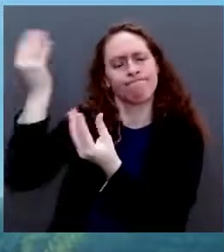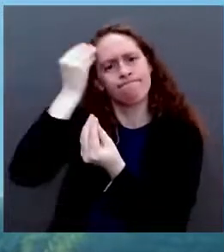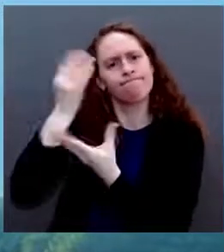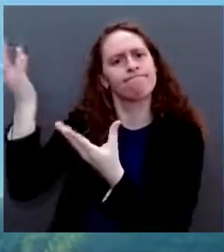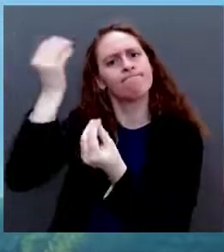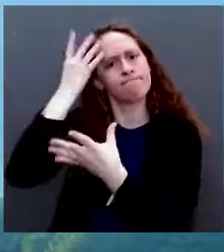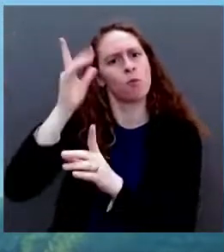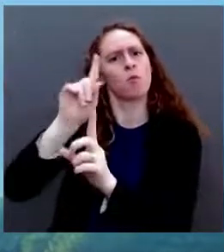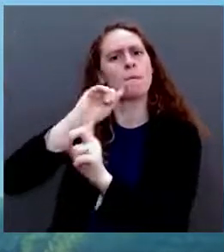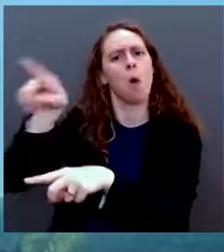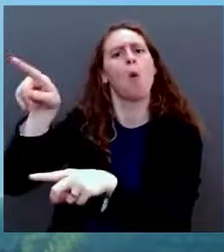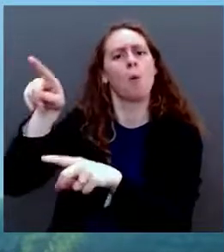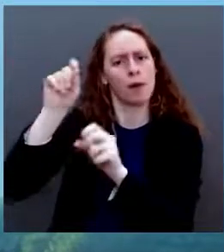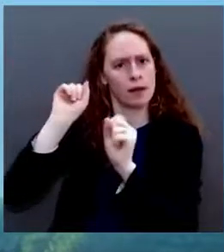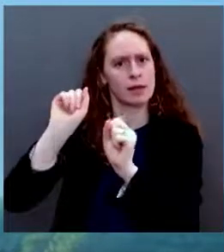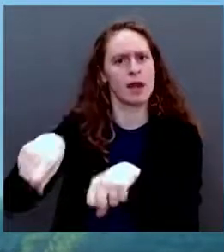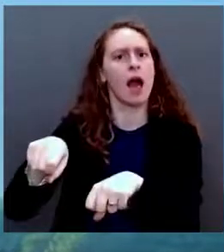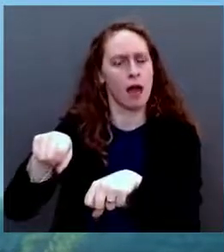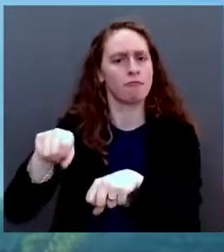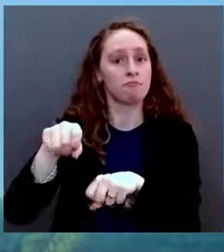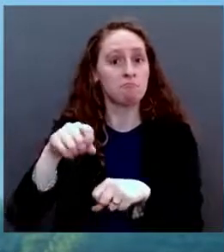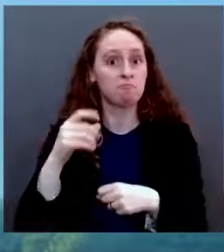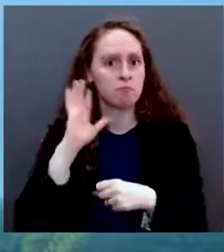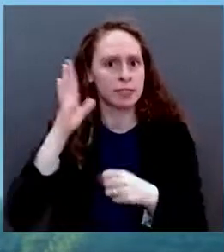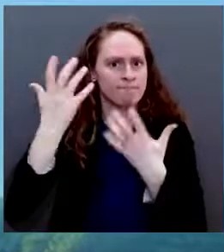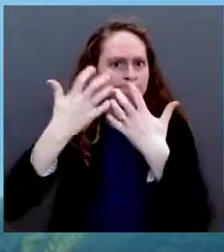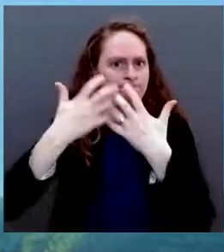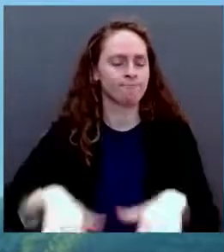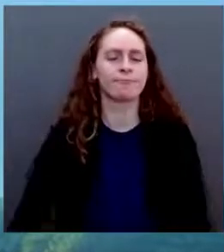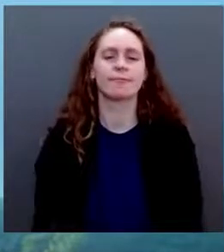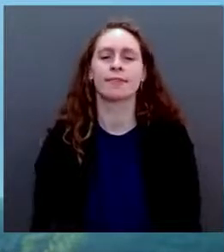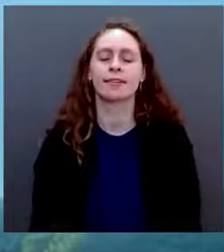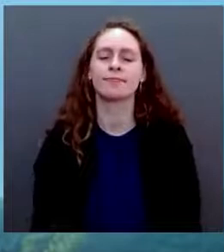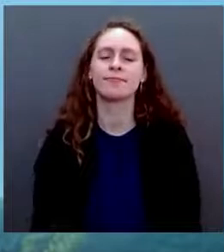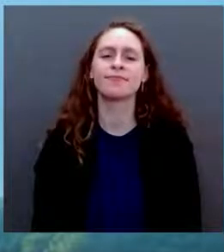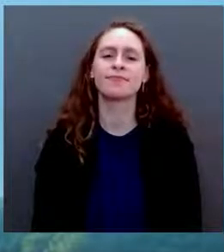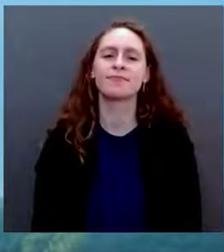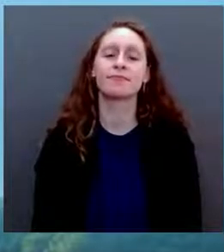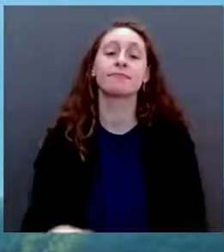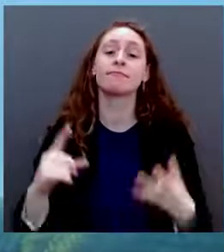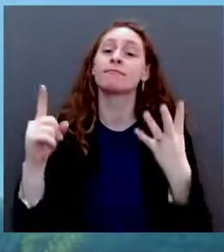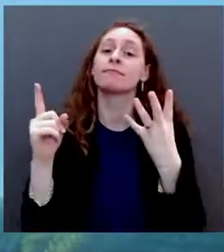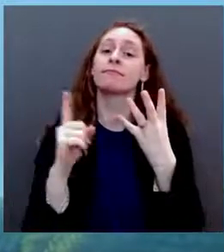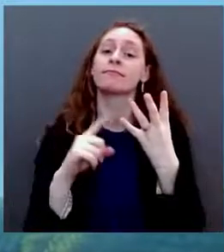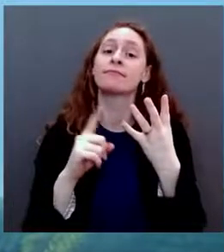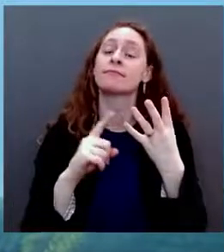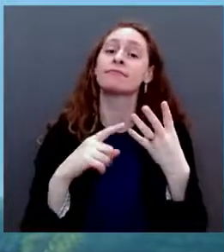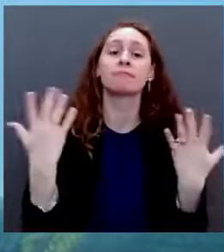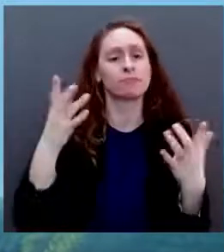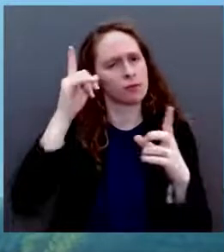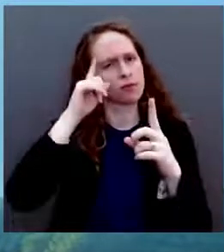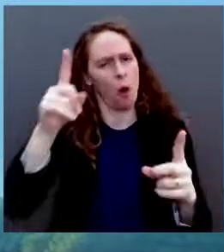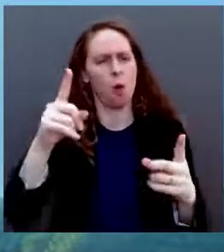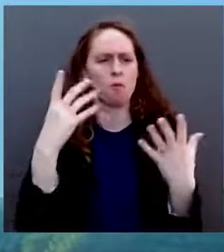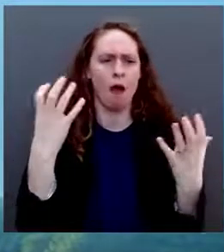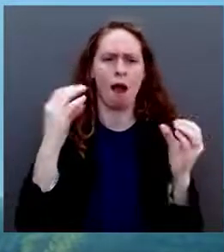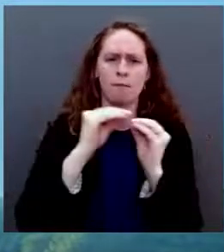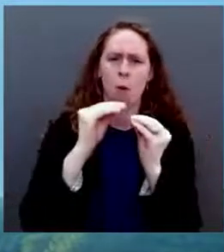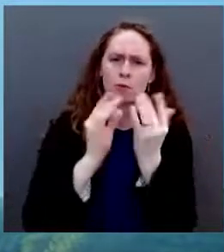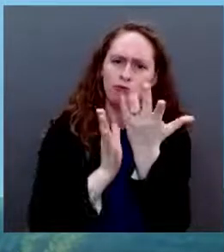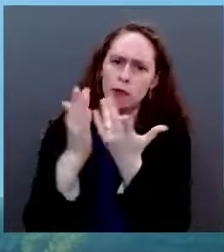industry. A free market isn't truly free without transparency around prices. How do you justify the